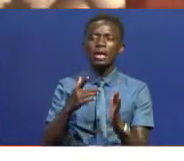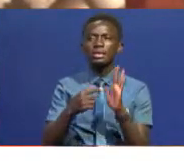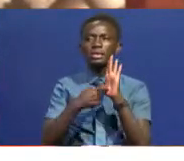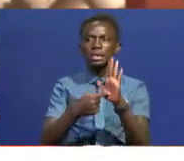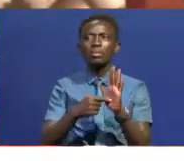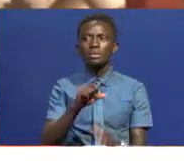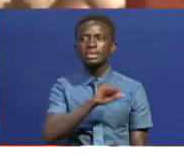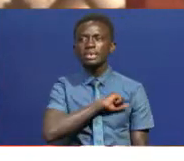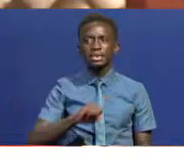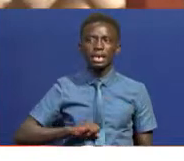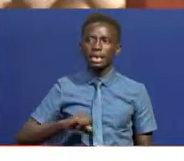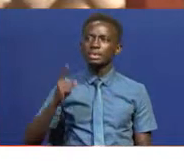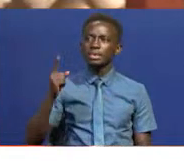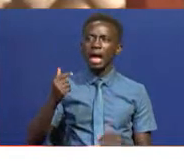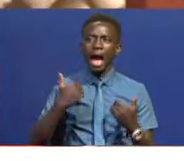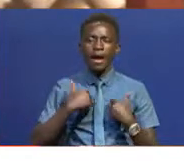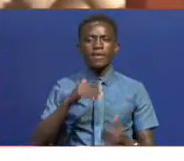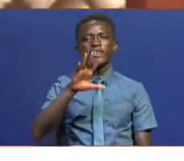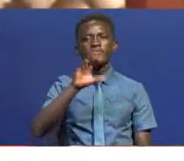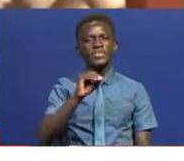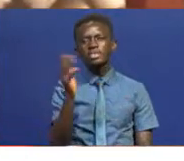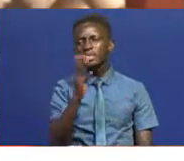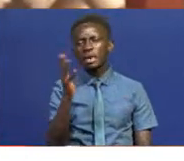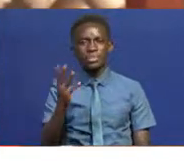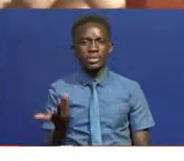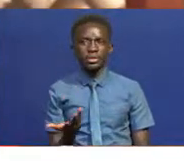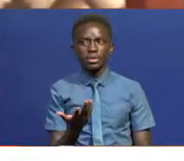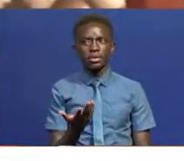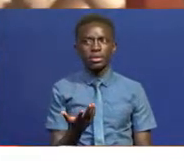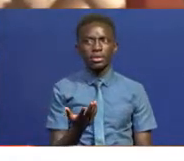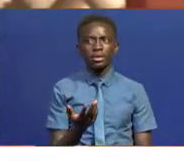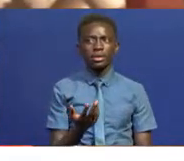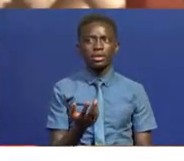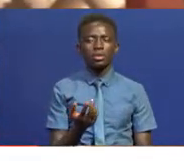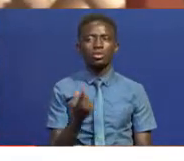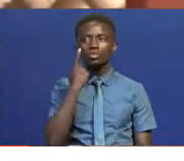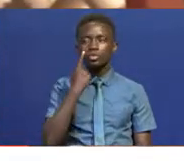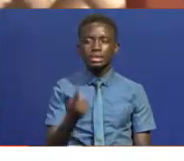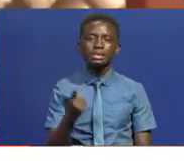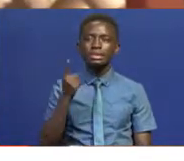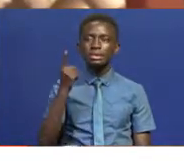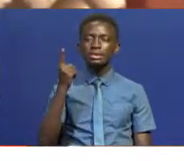limepewa karibu 50 na kitu. So kwanza hilo jengo